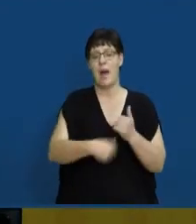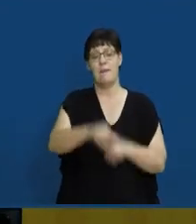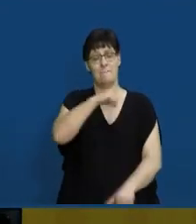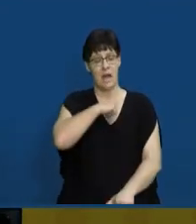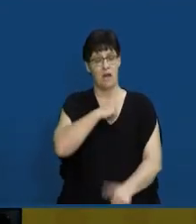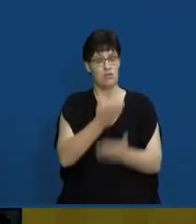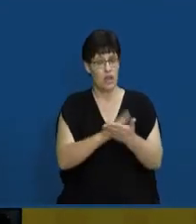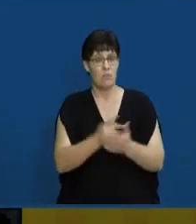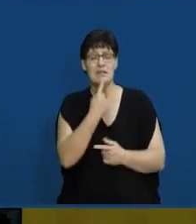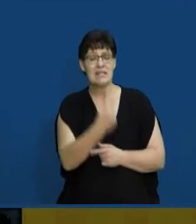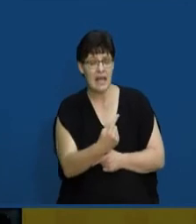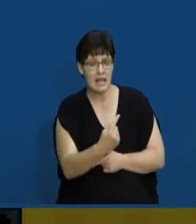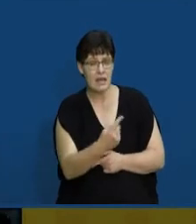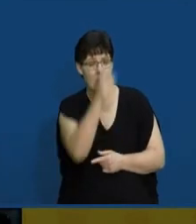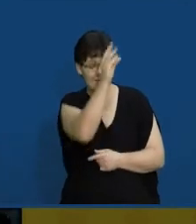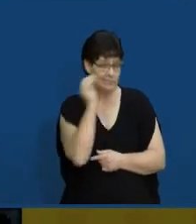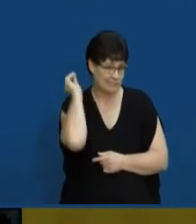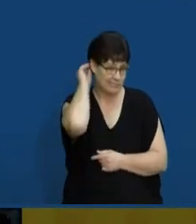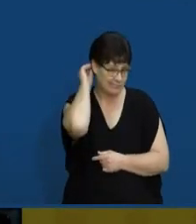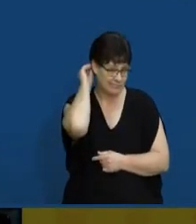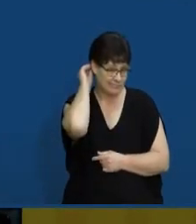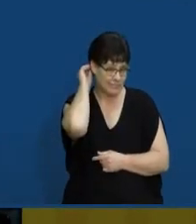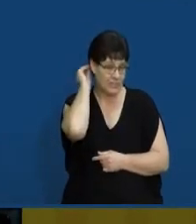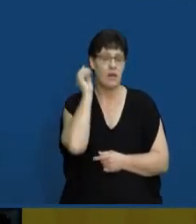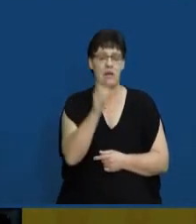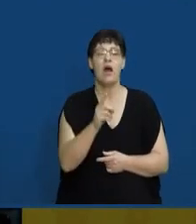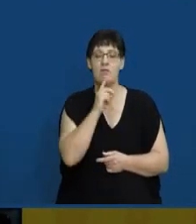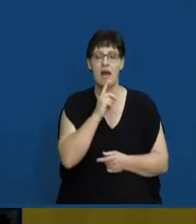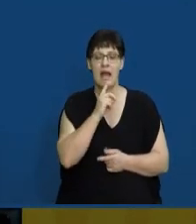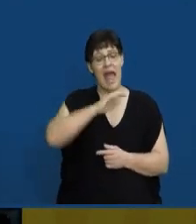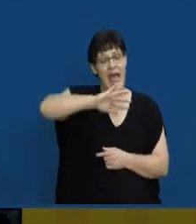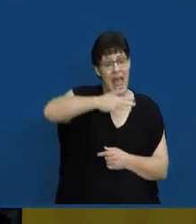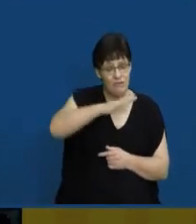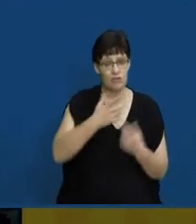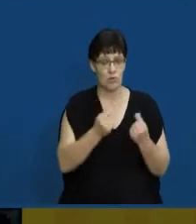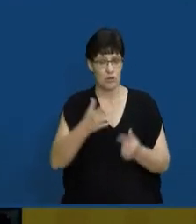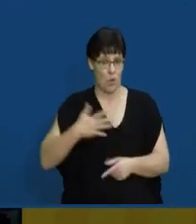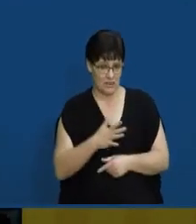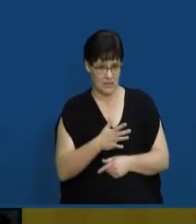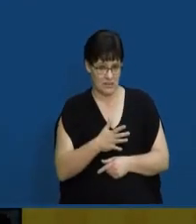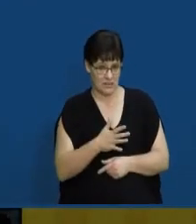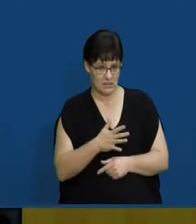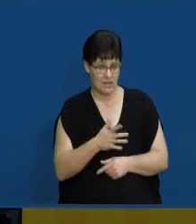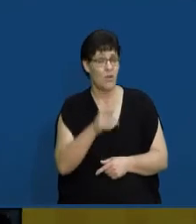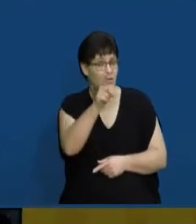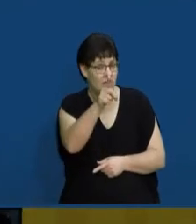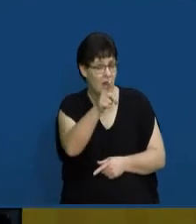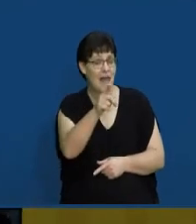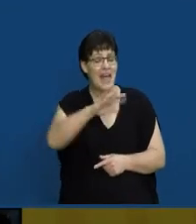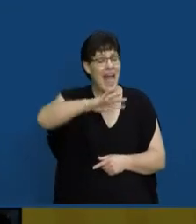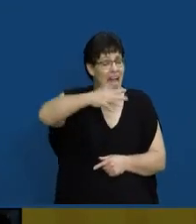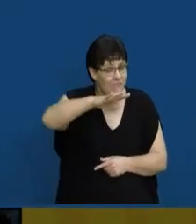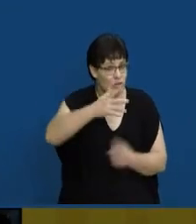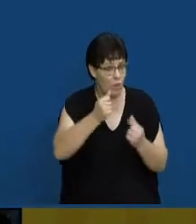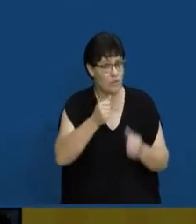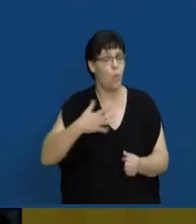saying. Keep in mind that you want the average price, I repeat, you want the average price